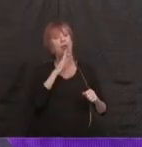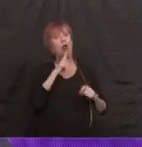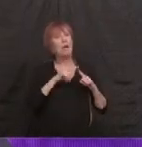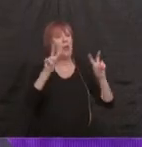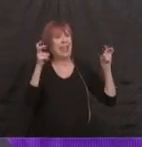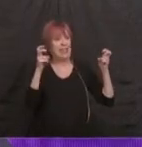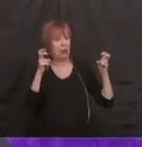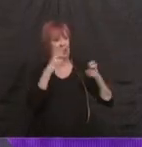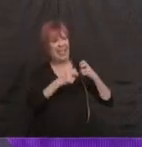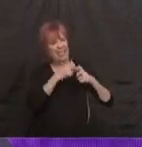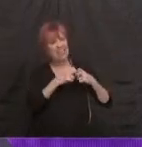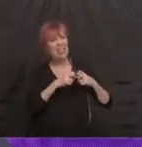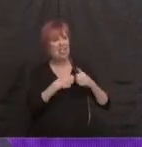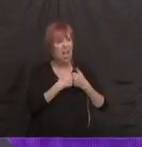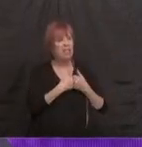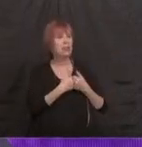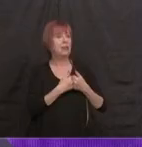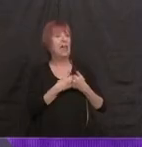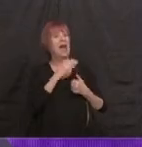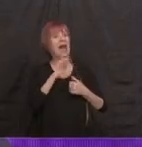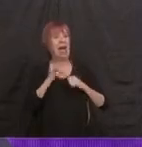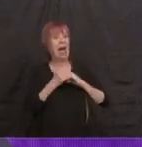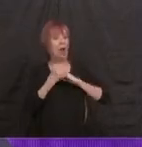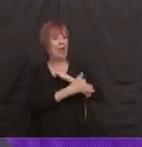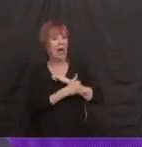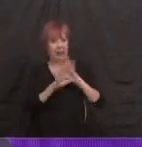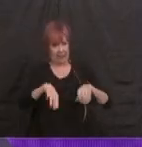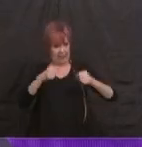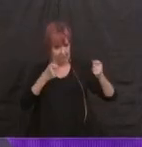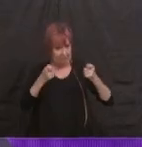challenges they face and how the county is addressing them?